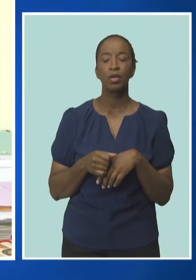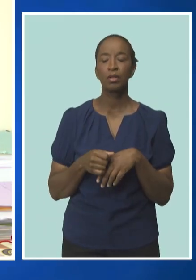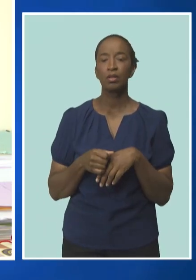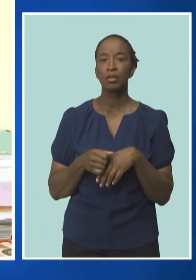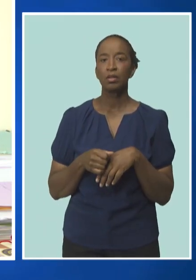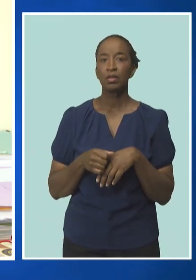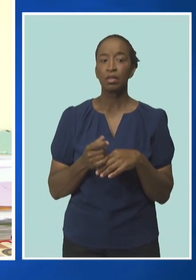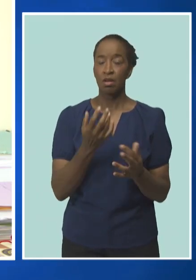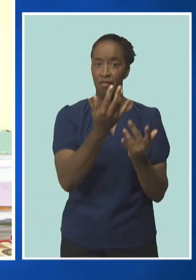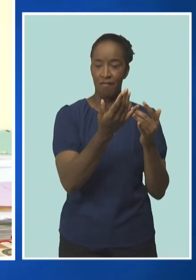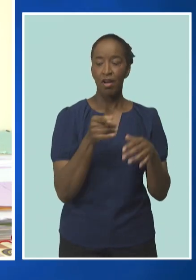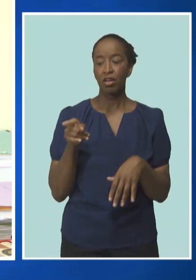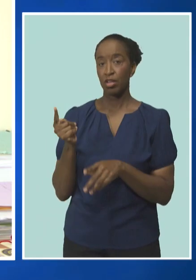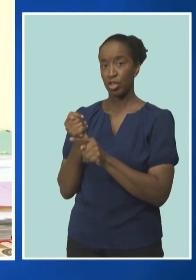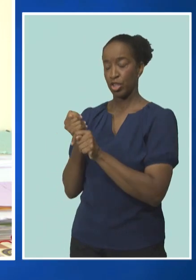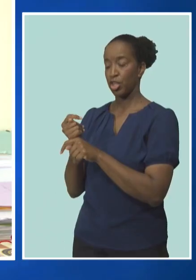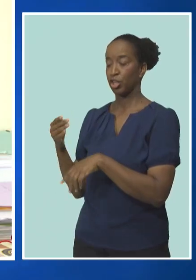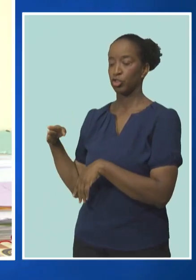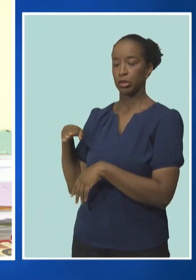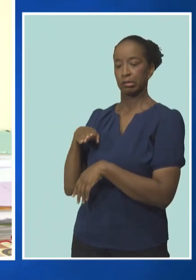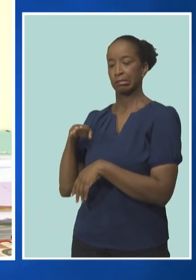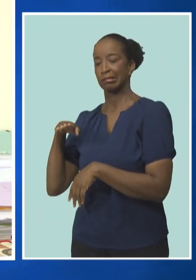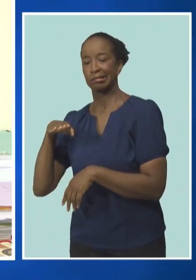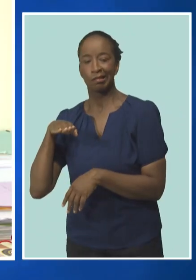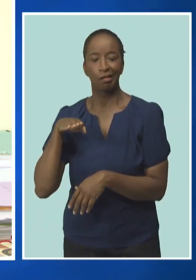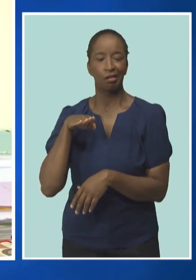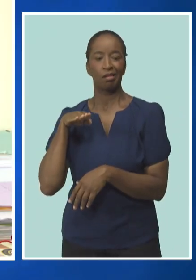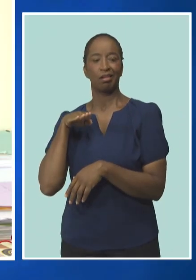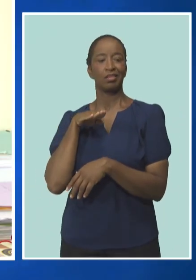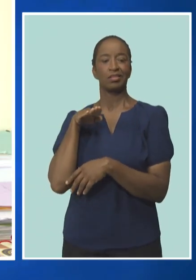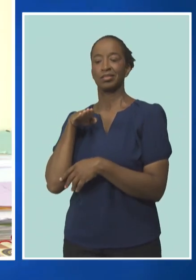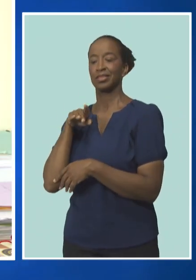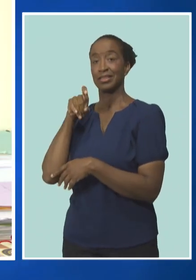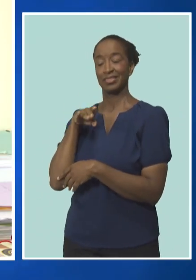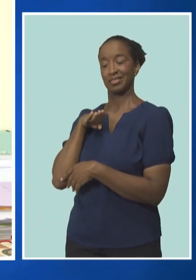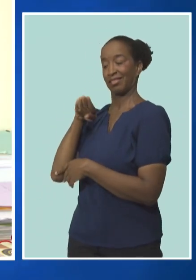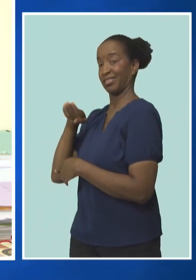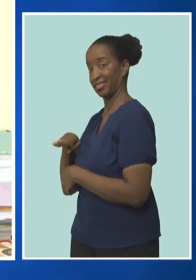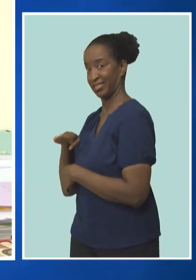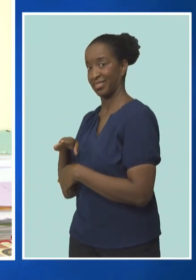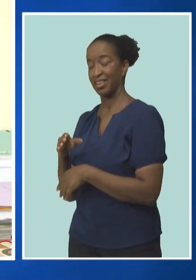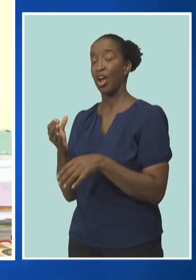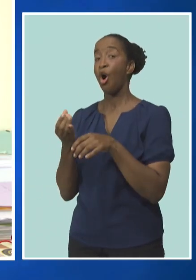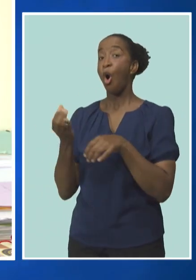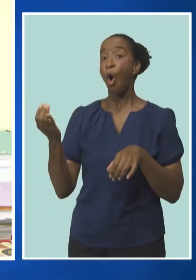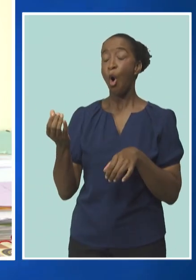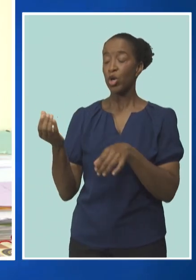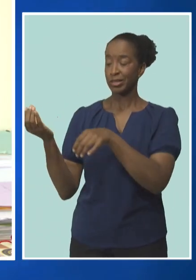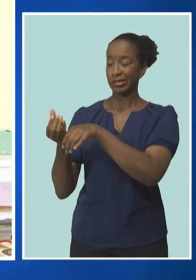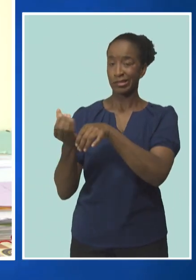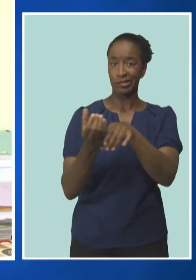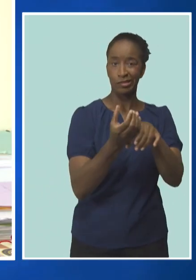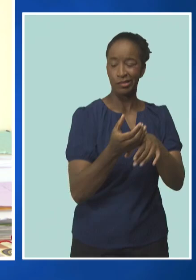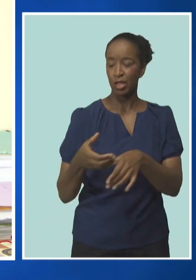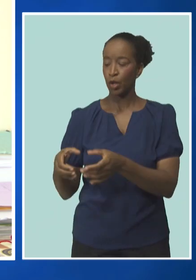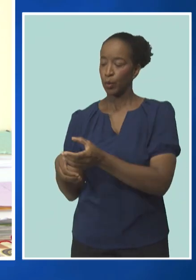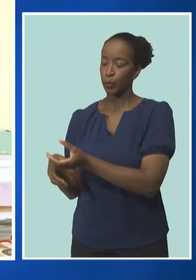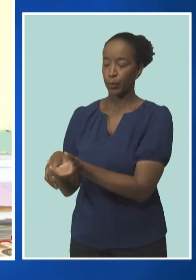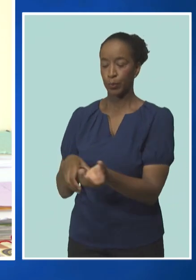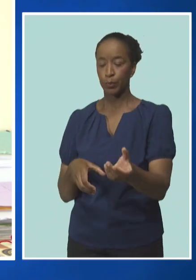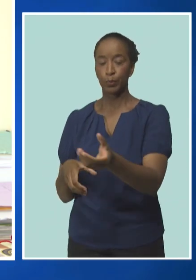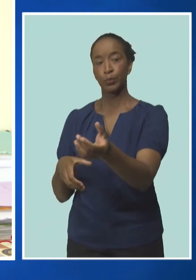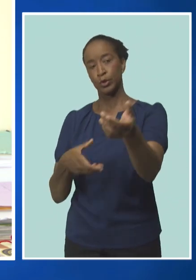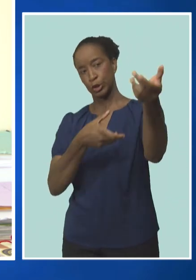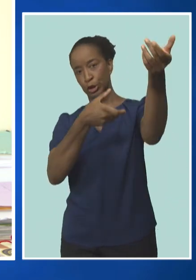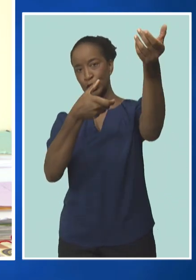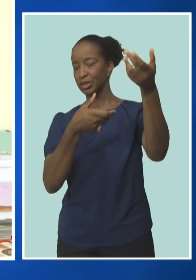the vehicle a ways off from the incident and extended a number of holes because they could not